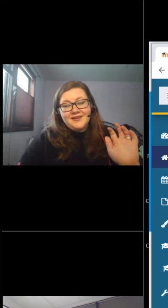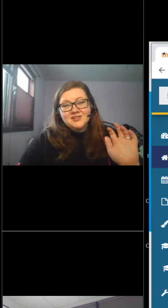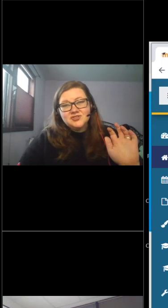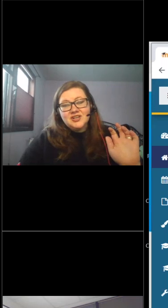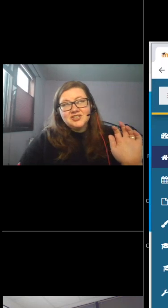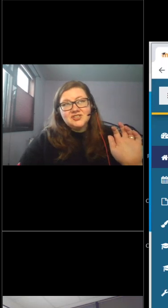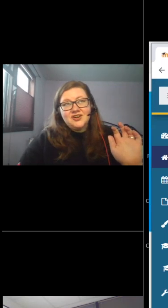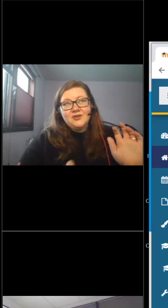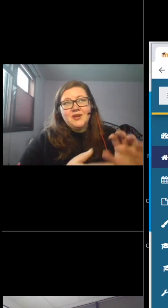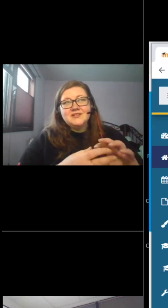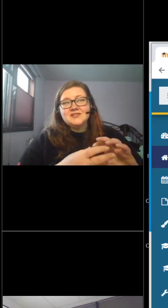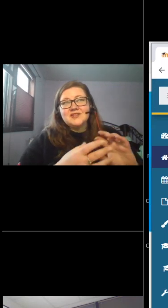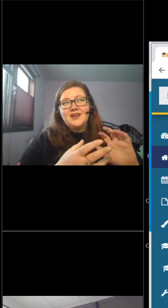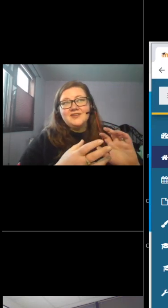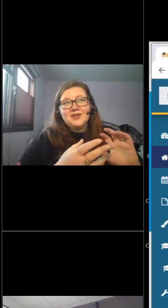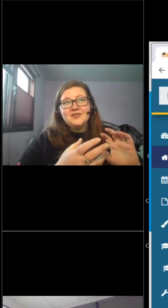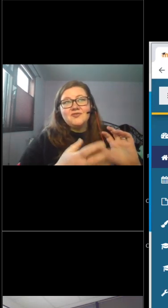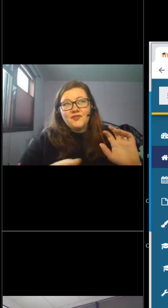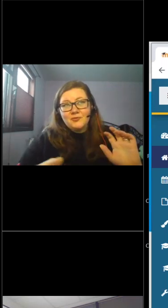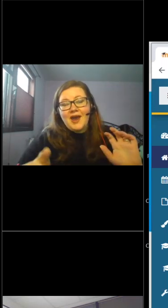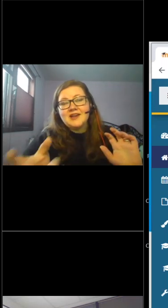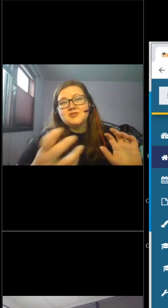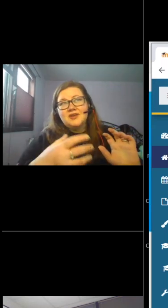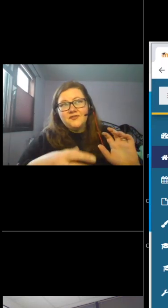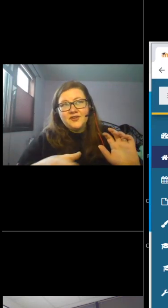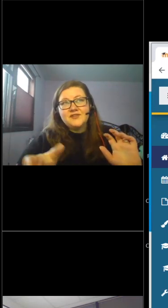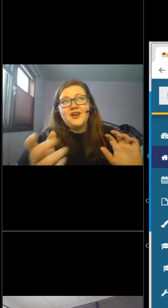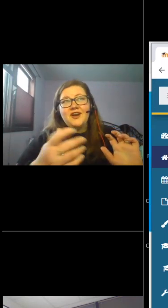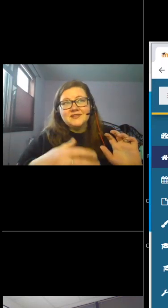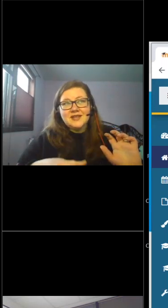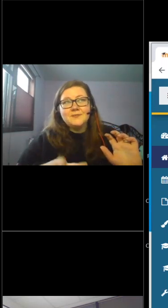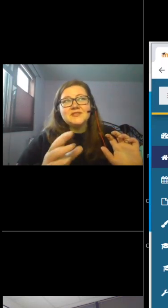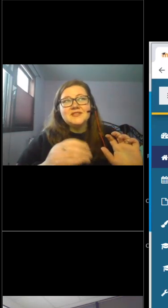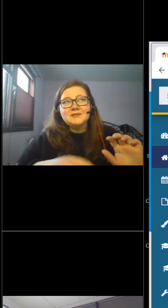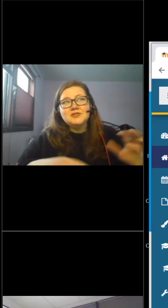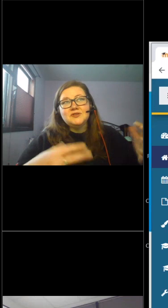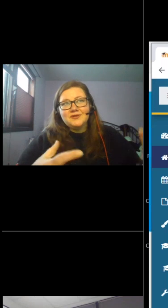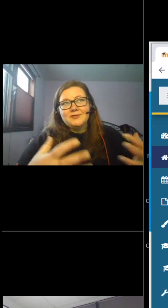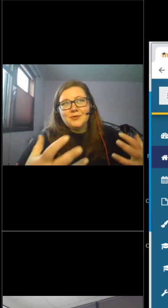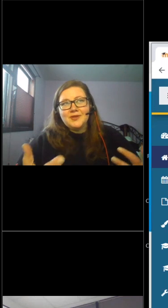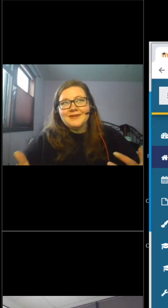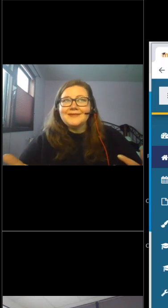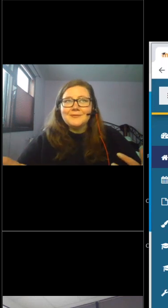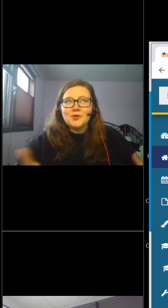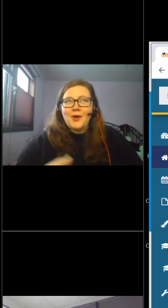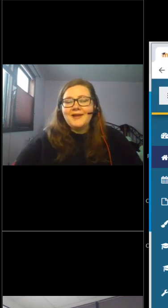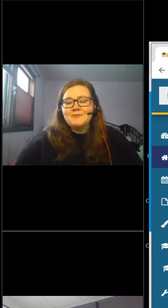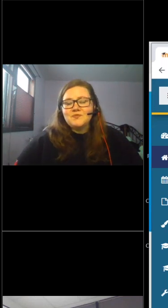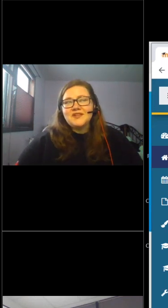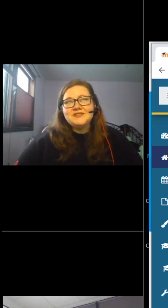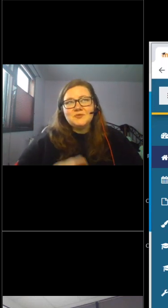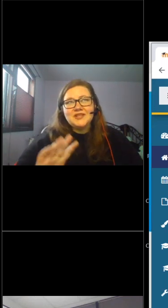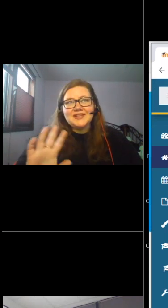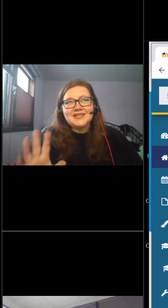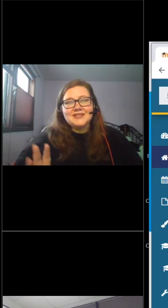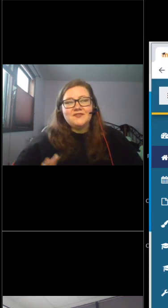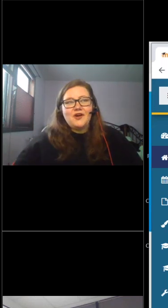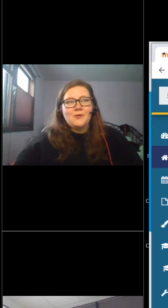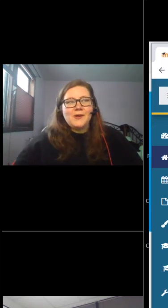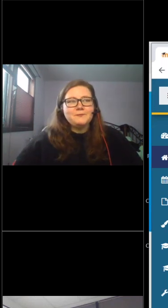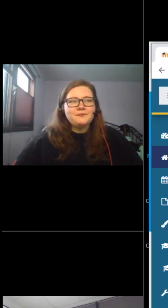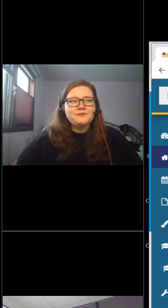within Introduction to Harmony so that you can refer back to it for different concepts and themes. It wouldn't be required, and something that's